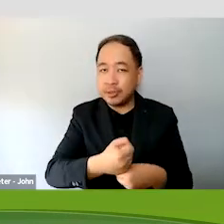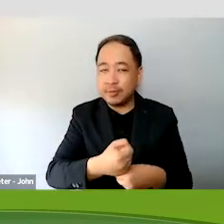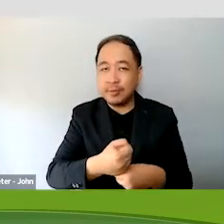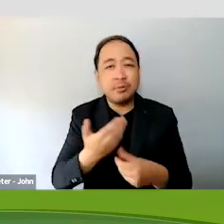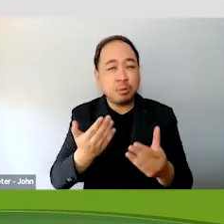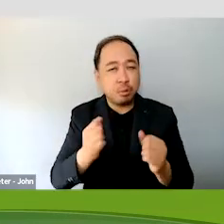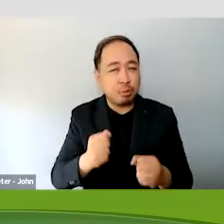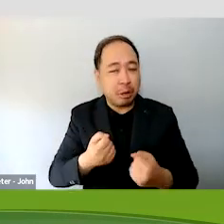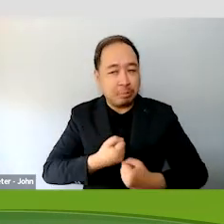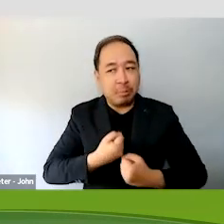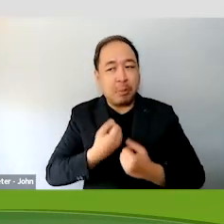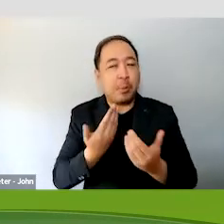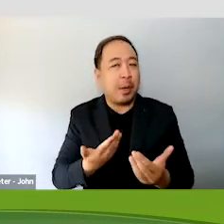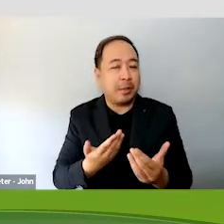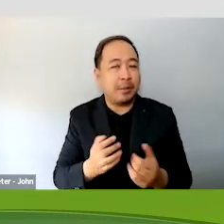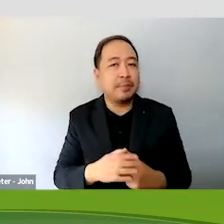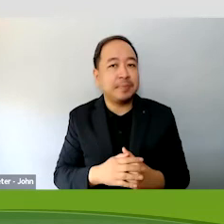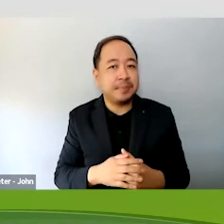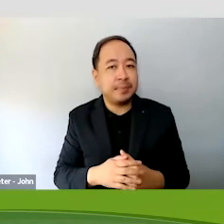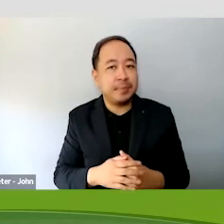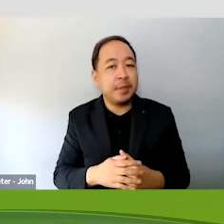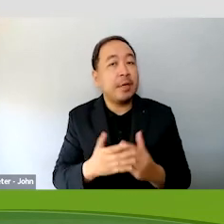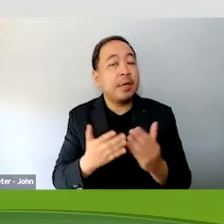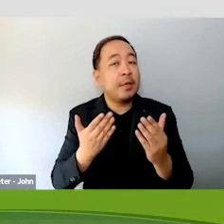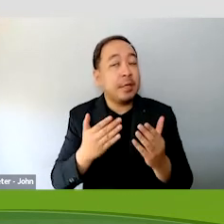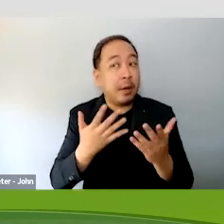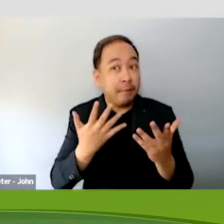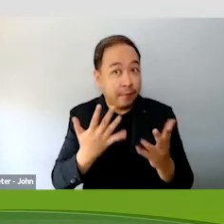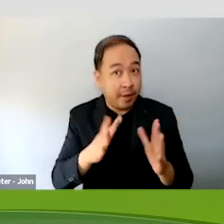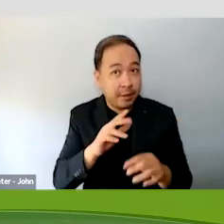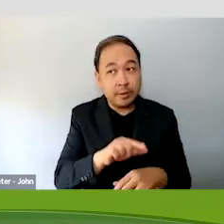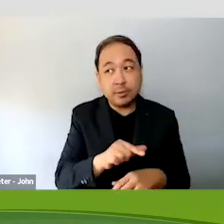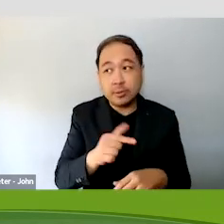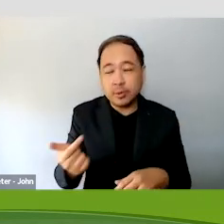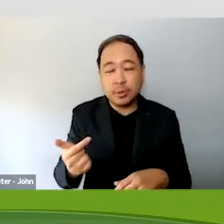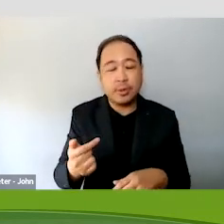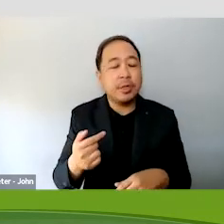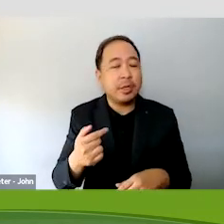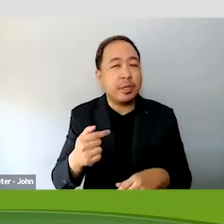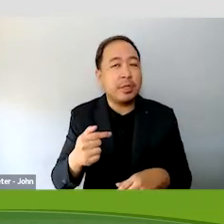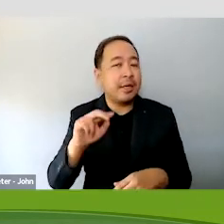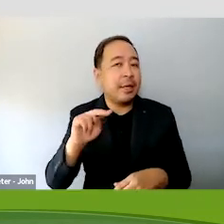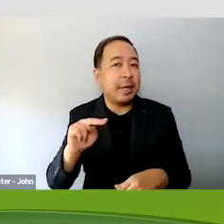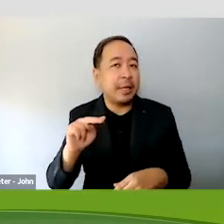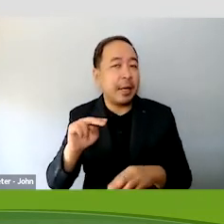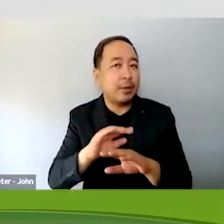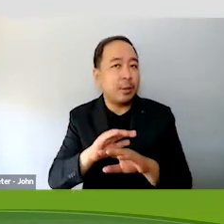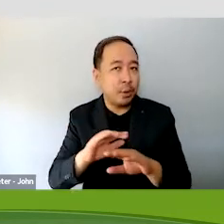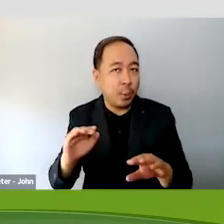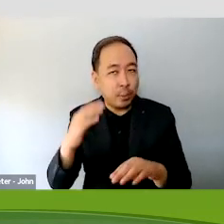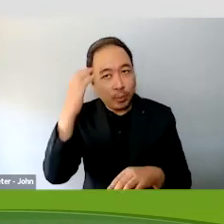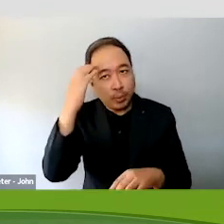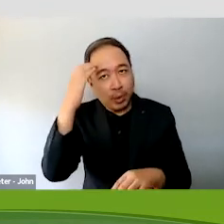recommendations. Thereafter, we will invite non-governmental stakeholders and actors to share their perspectives and interventions.